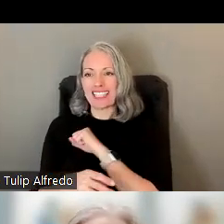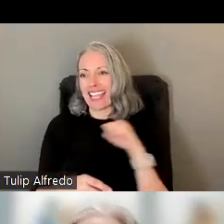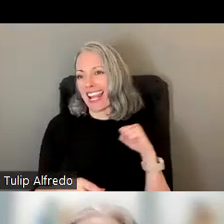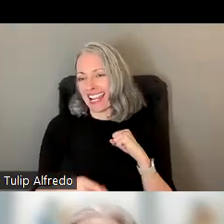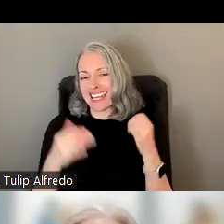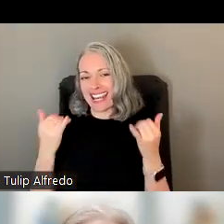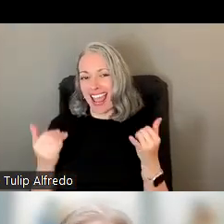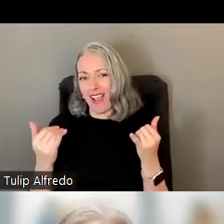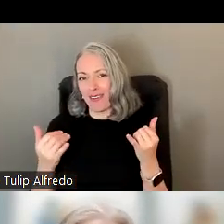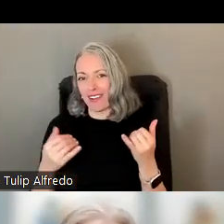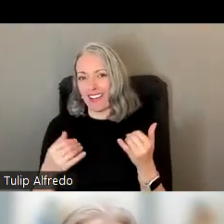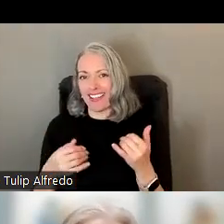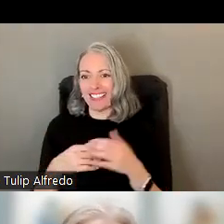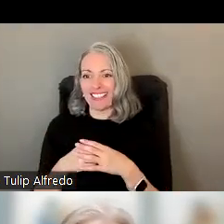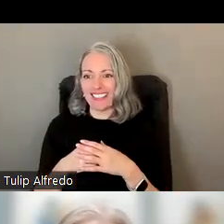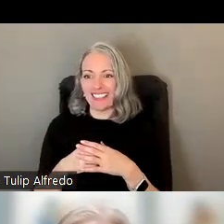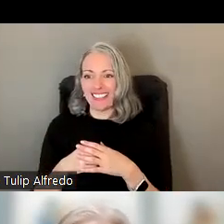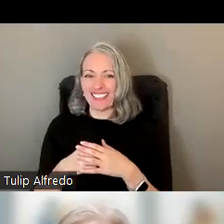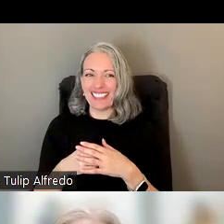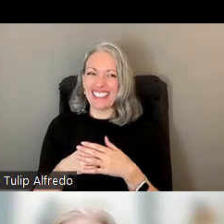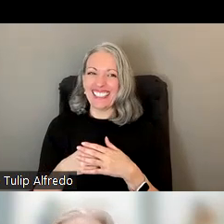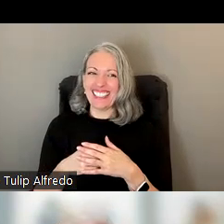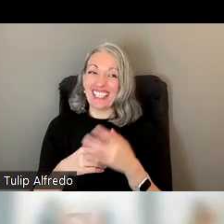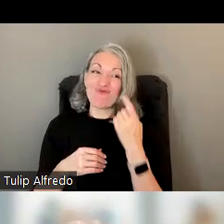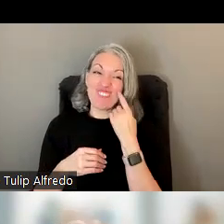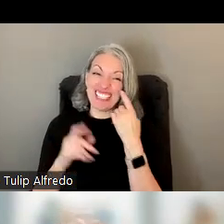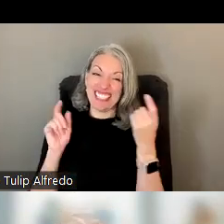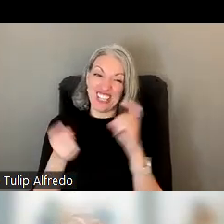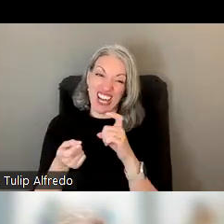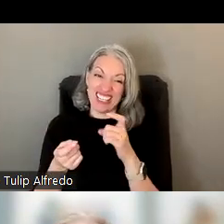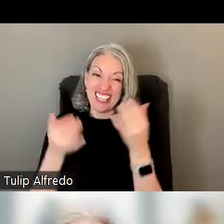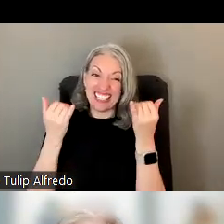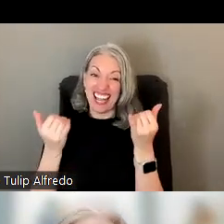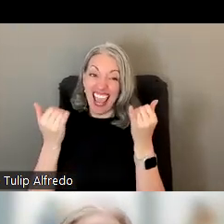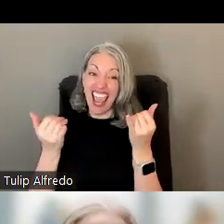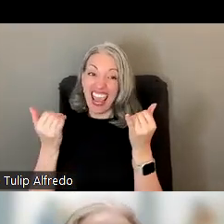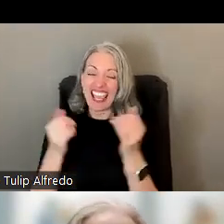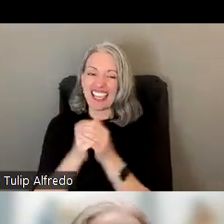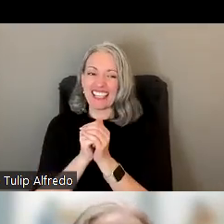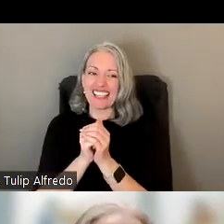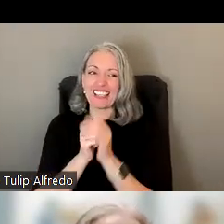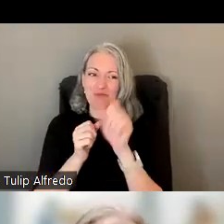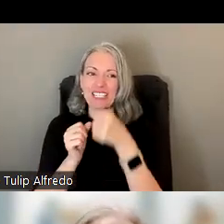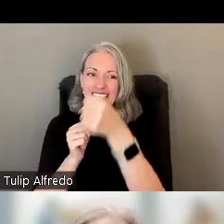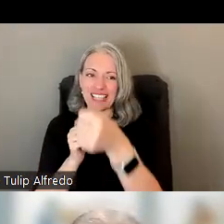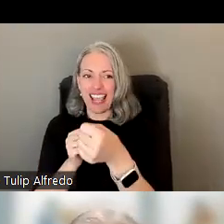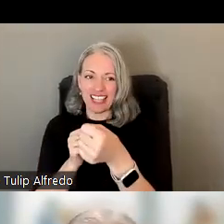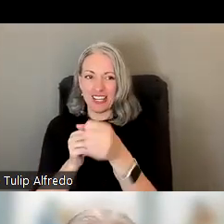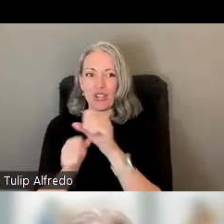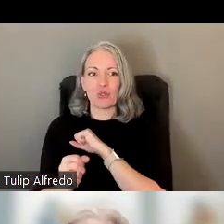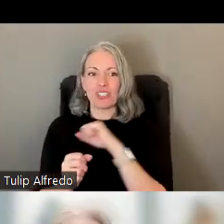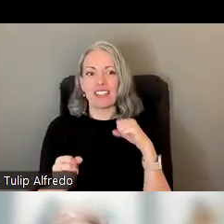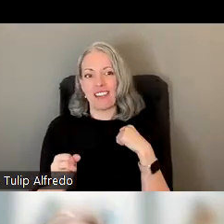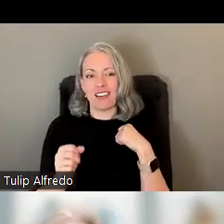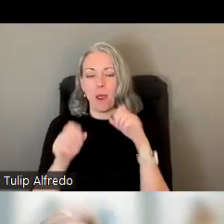slide, because I knew this was going to have changed by the time I'm presenting to you today. We have actually been assigned to the Senate Public Safety